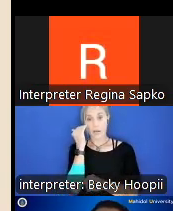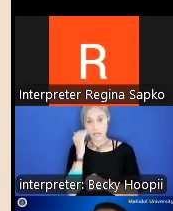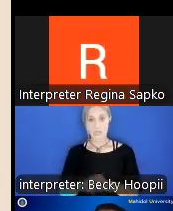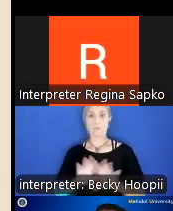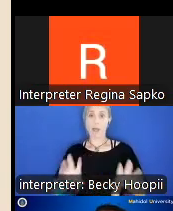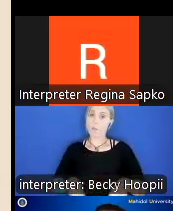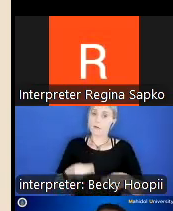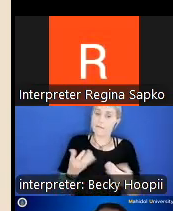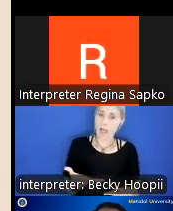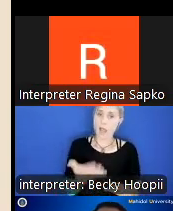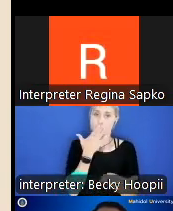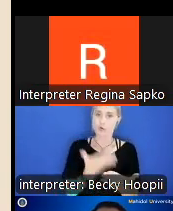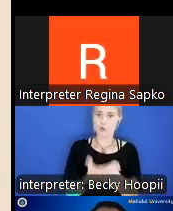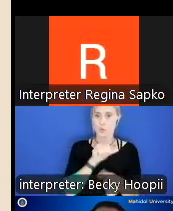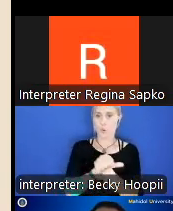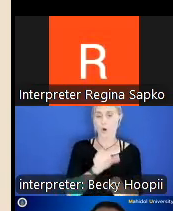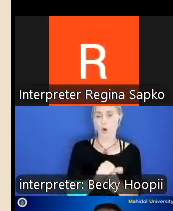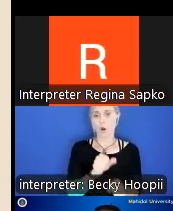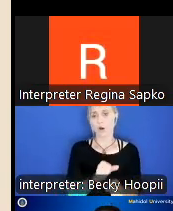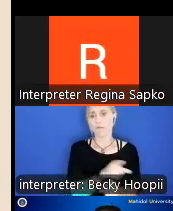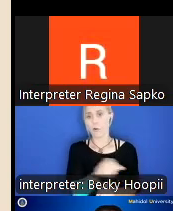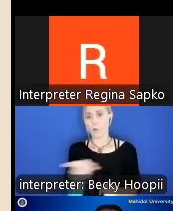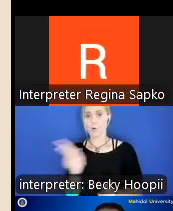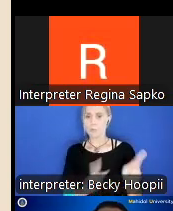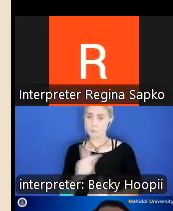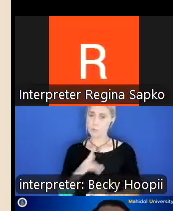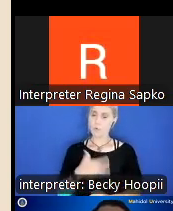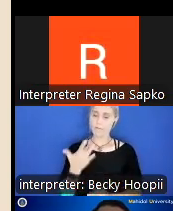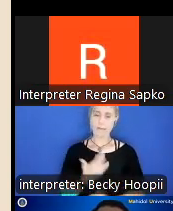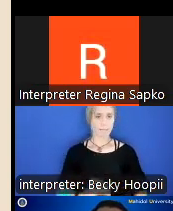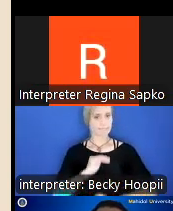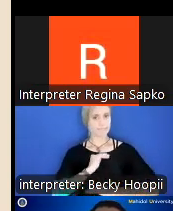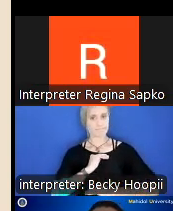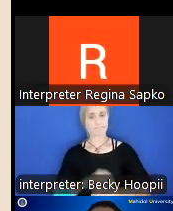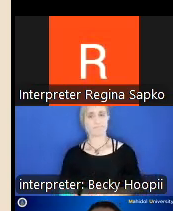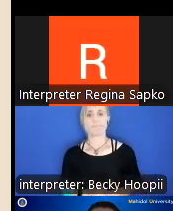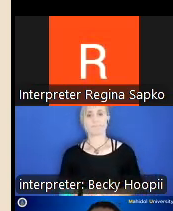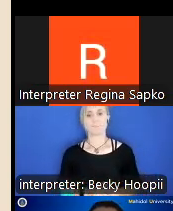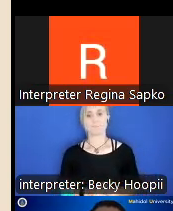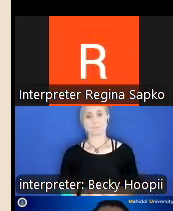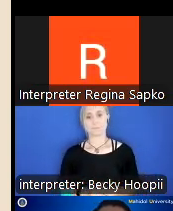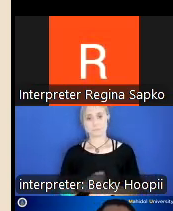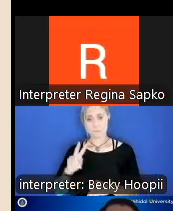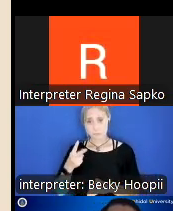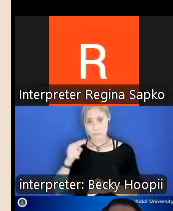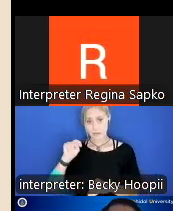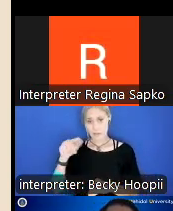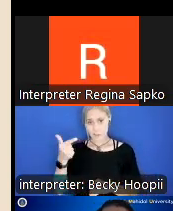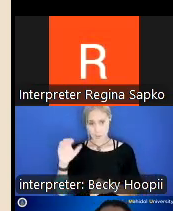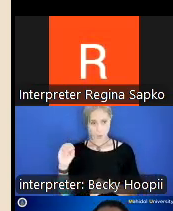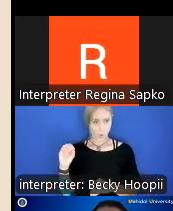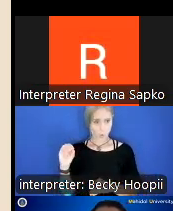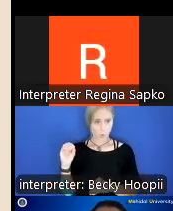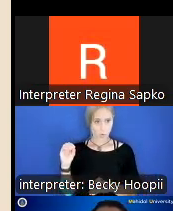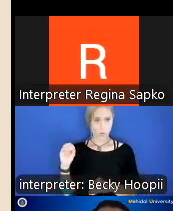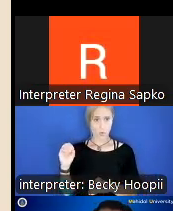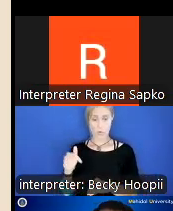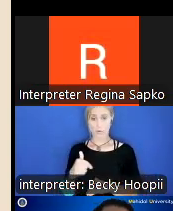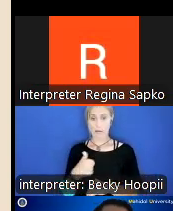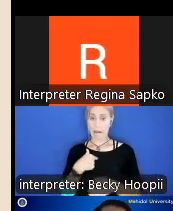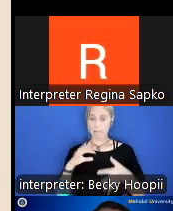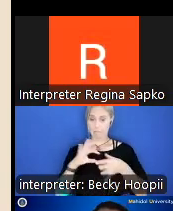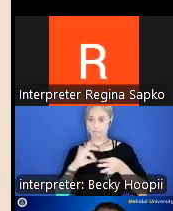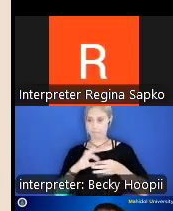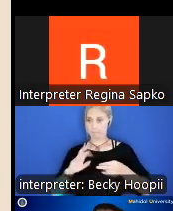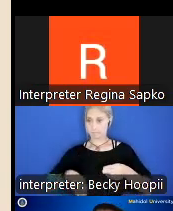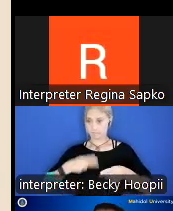opportunity for those people. The second NGO that I mentioned,